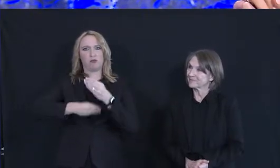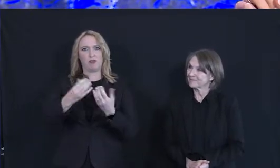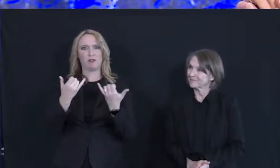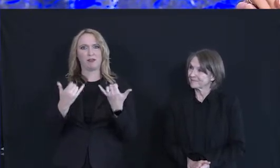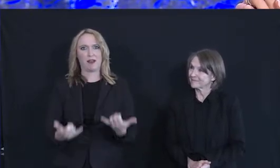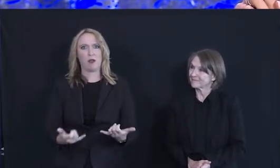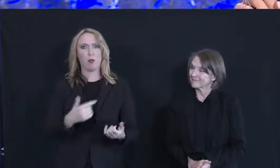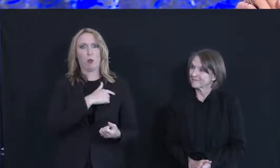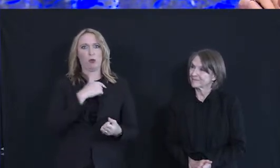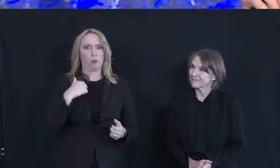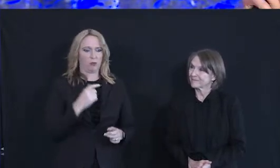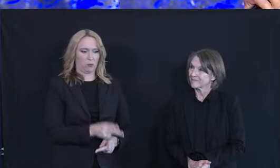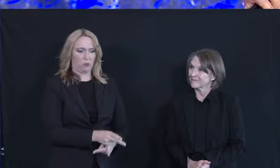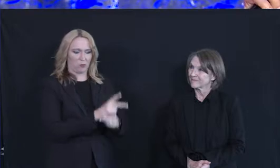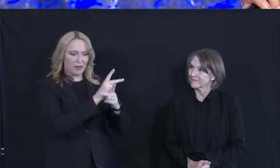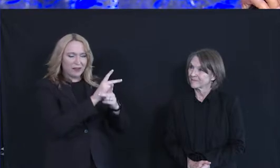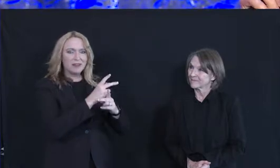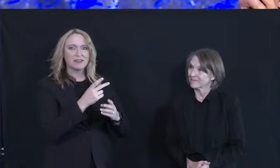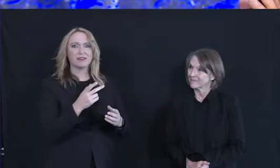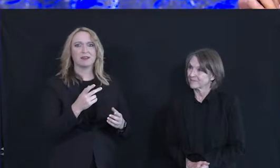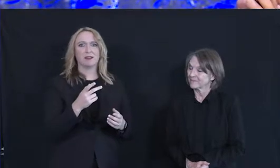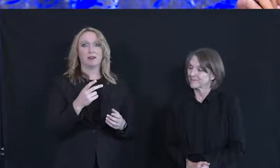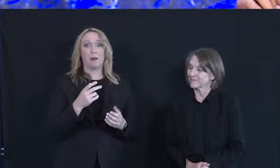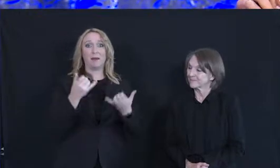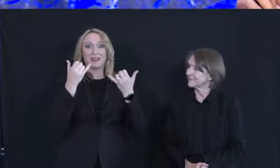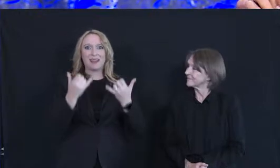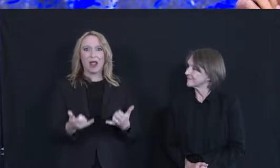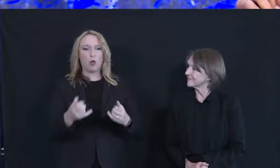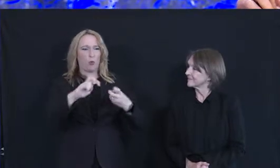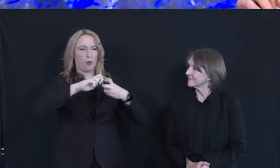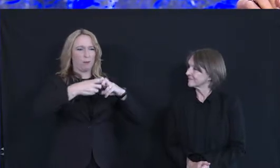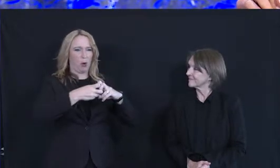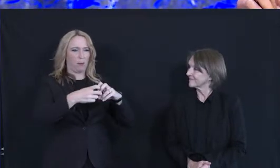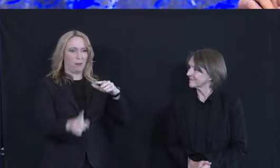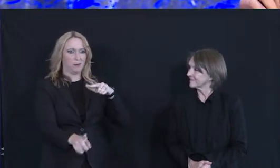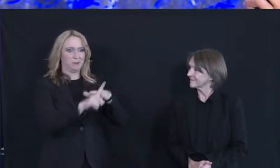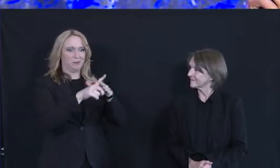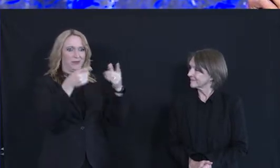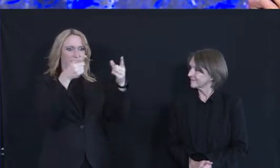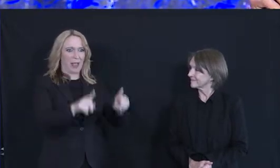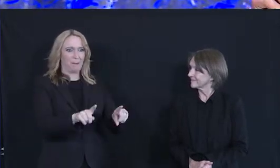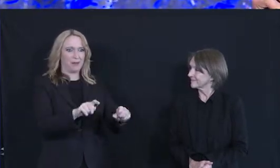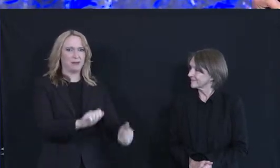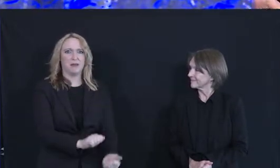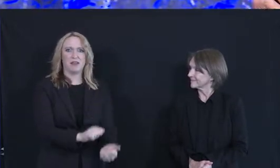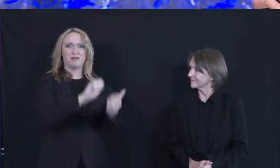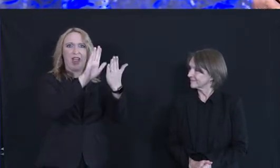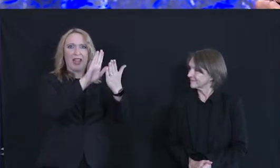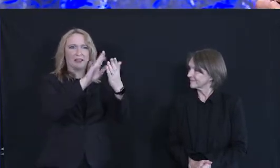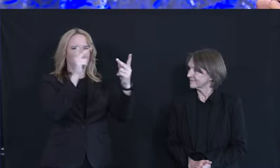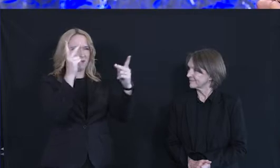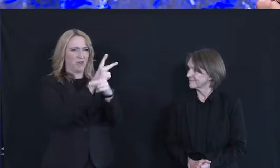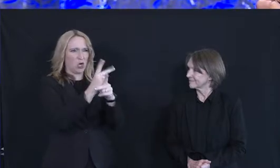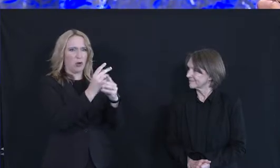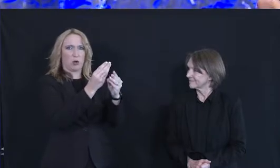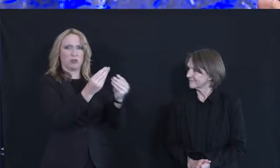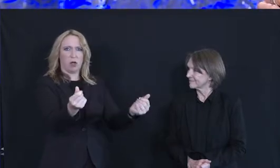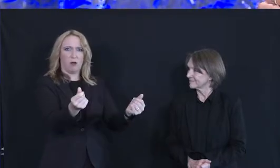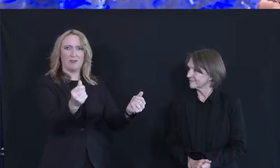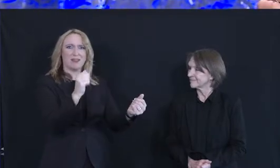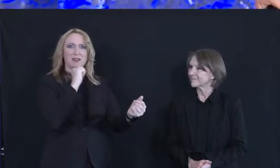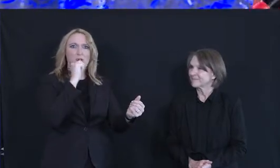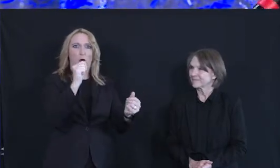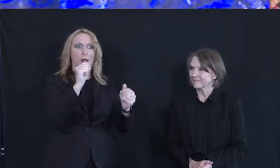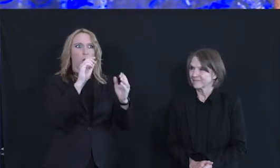and the generation work came up in is to really hit problems head on and not be afraid and not bury them because honestly the things I do today as mayor